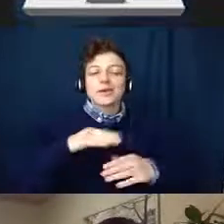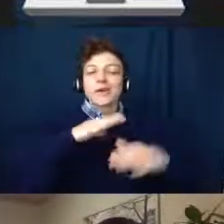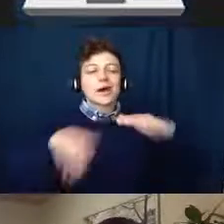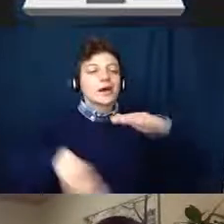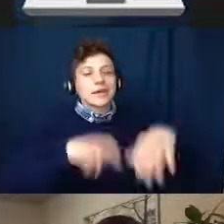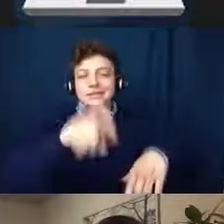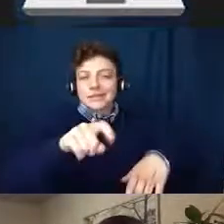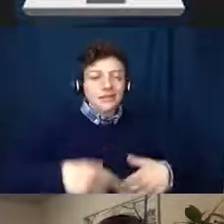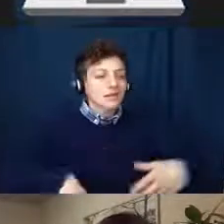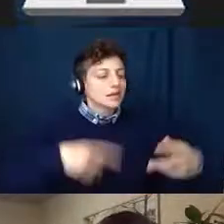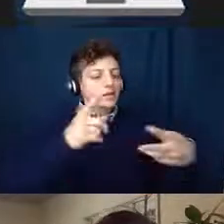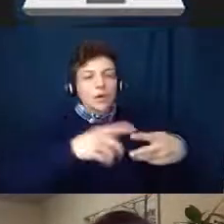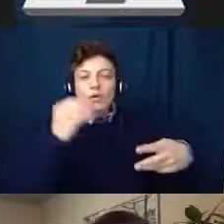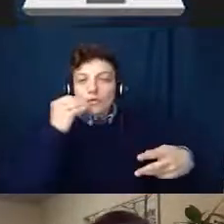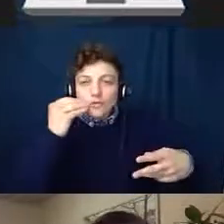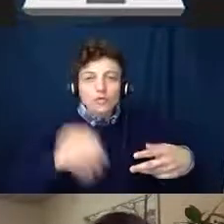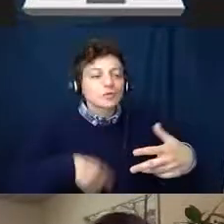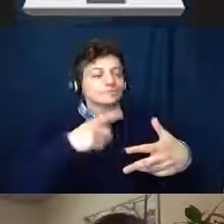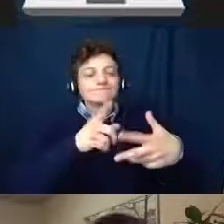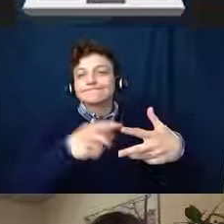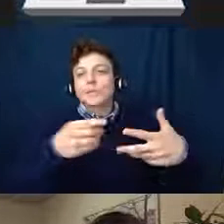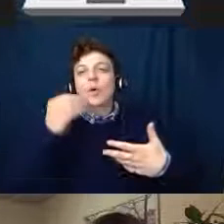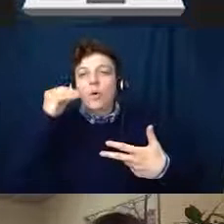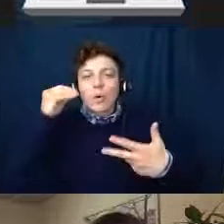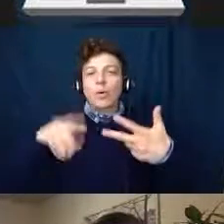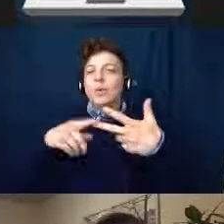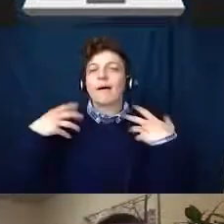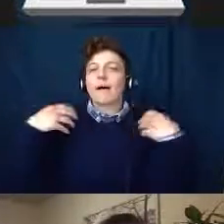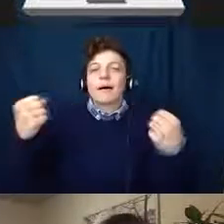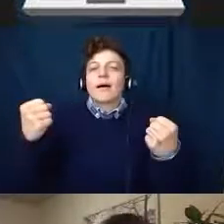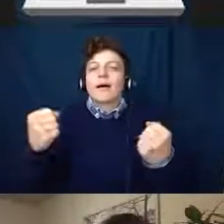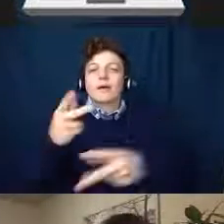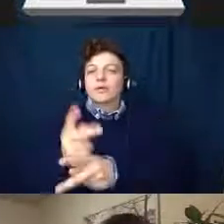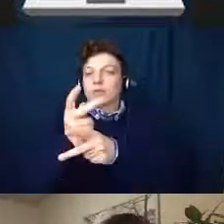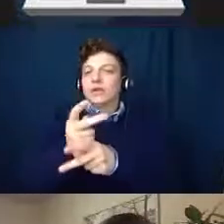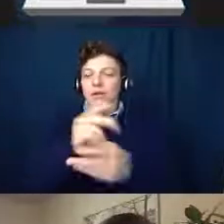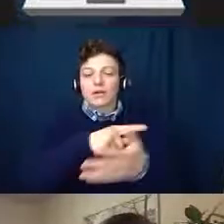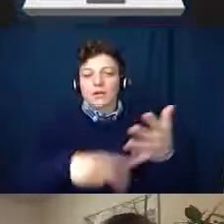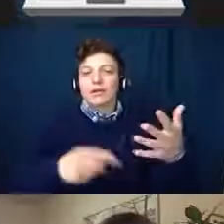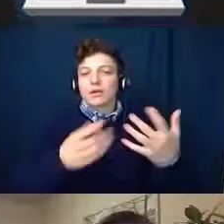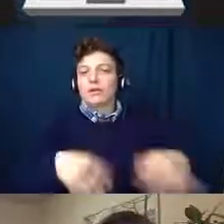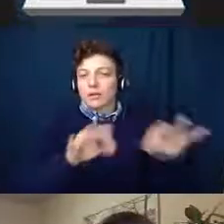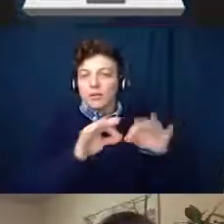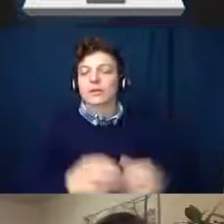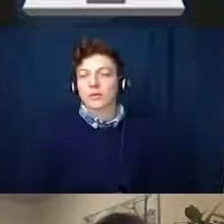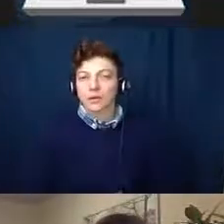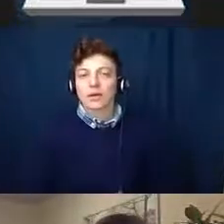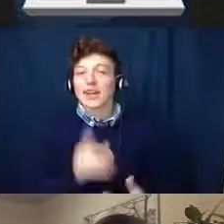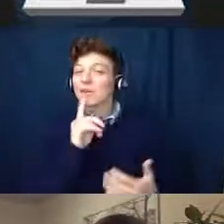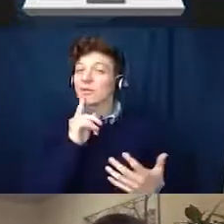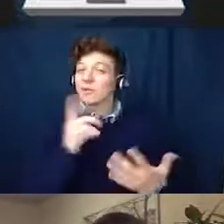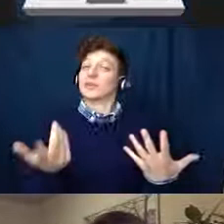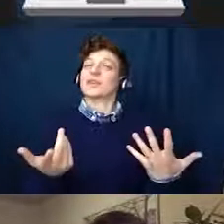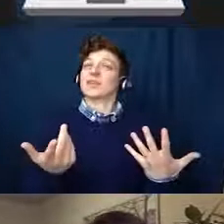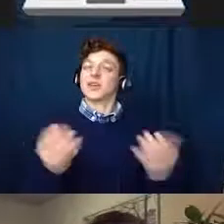are things, harm reduction strategies as well. And really importantly, we also need non-judgmental